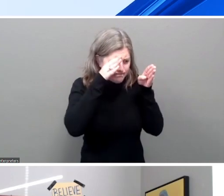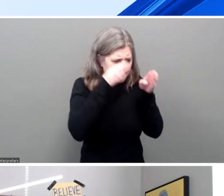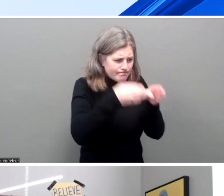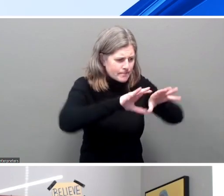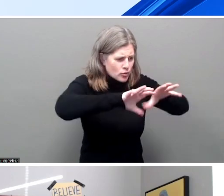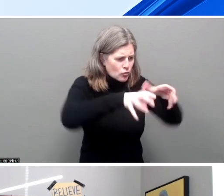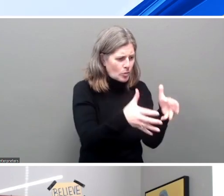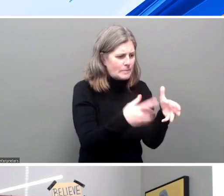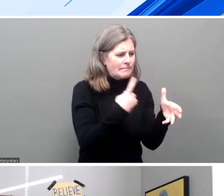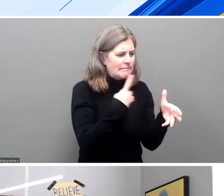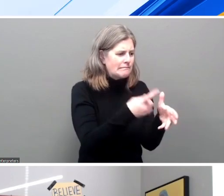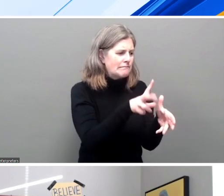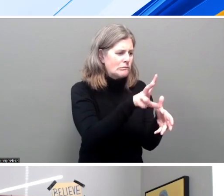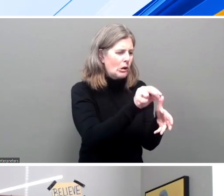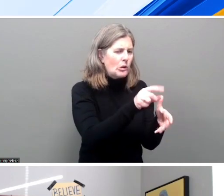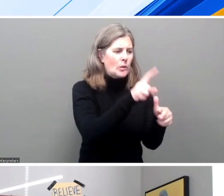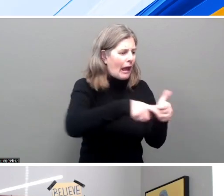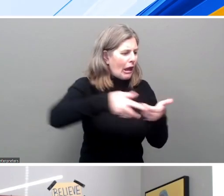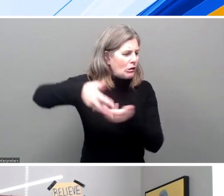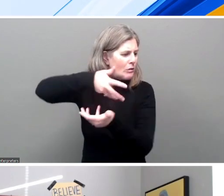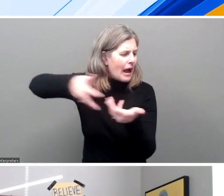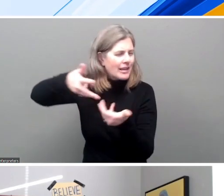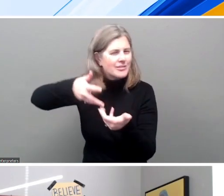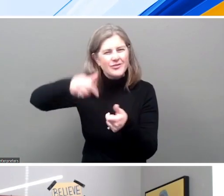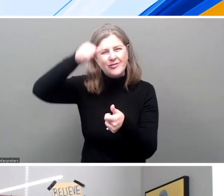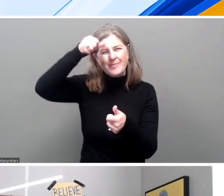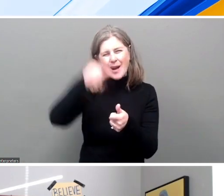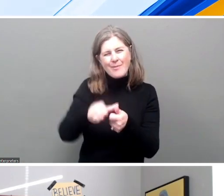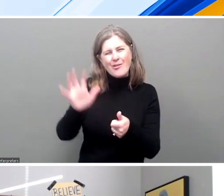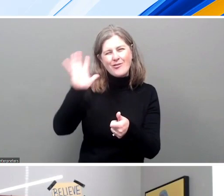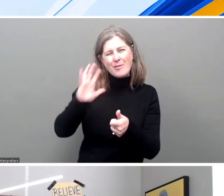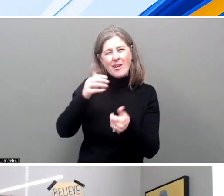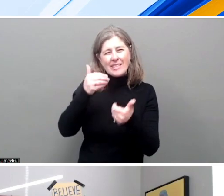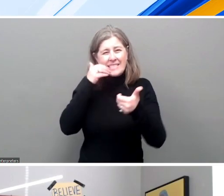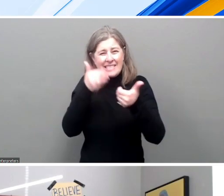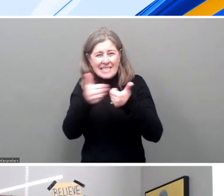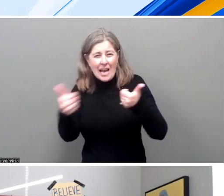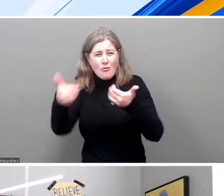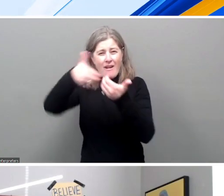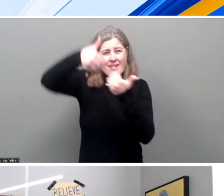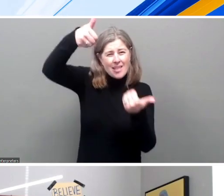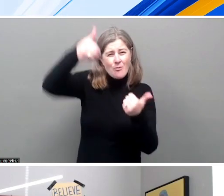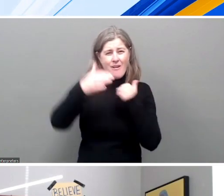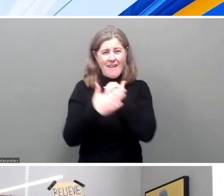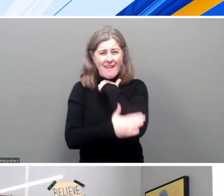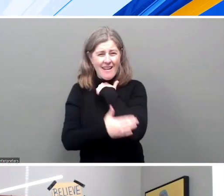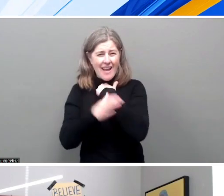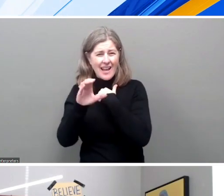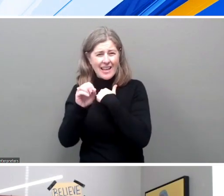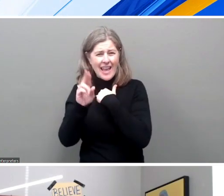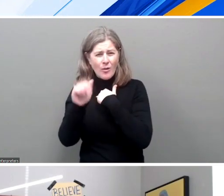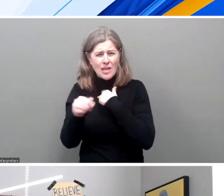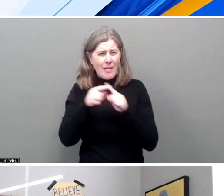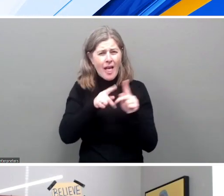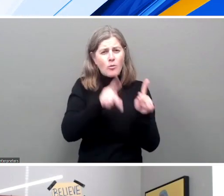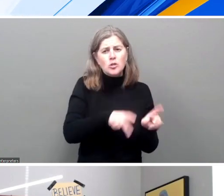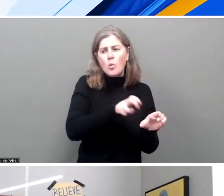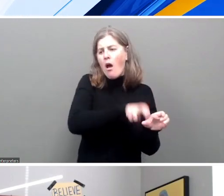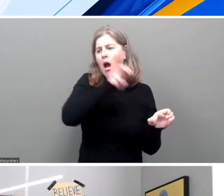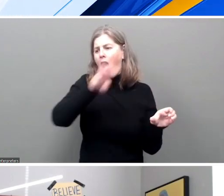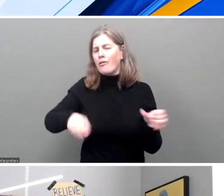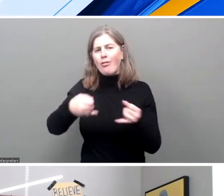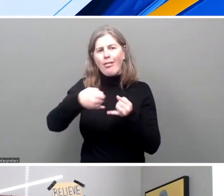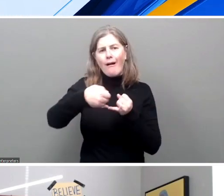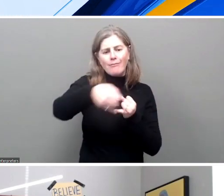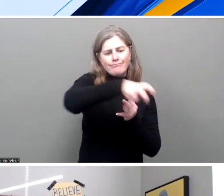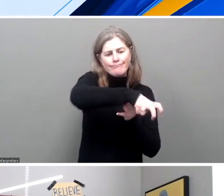them not to interact. Kind of remember, like we talked about before, counties, we would do things at a county level, but those people went to another county. It's the